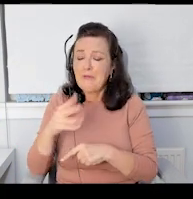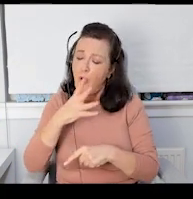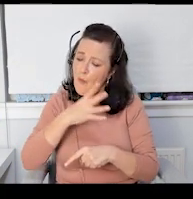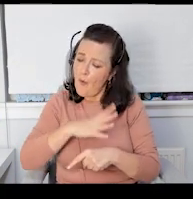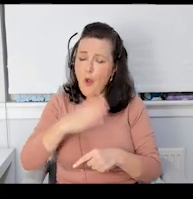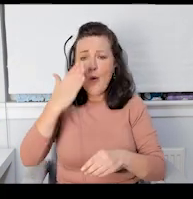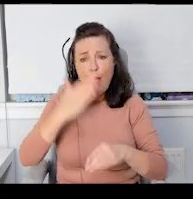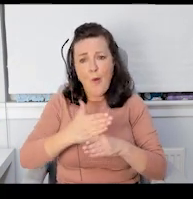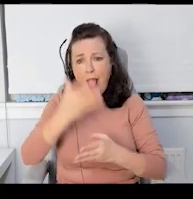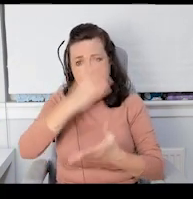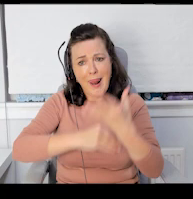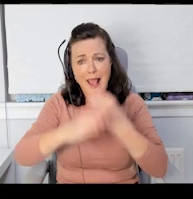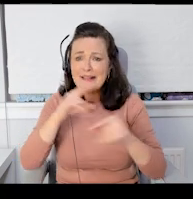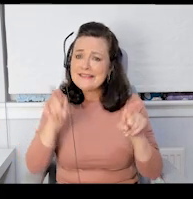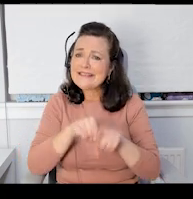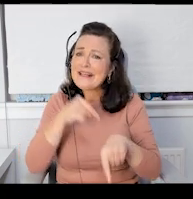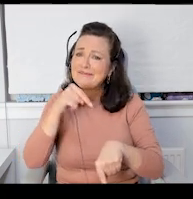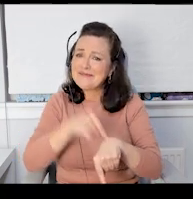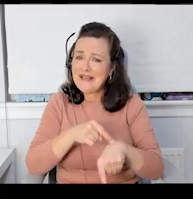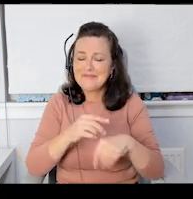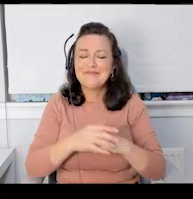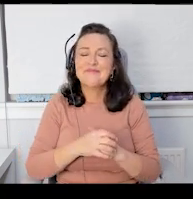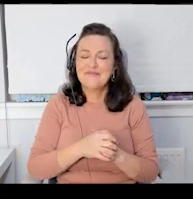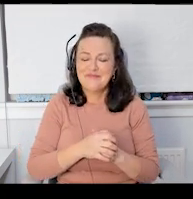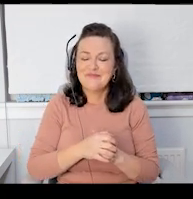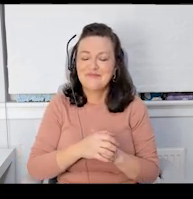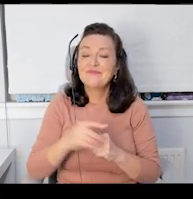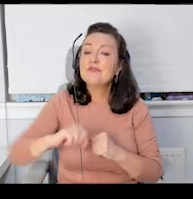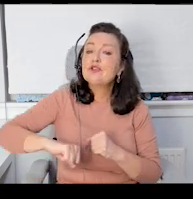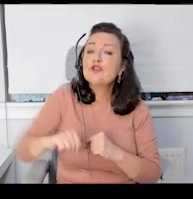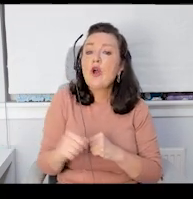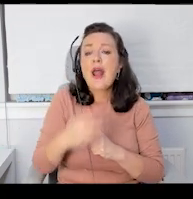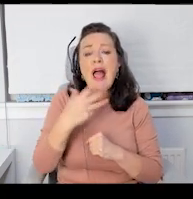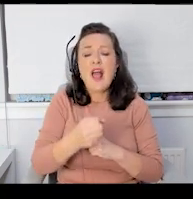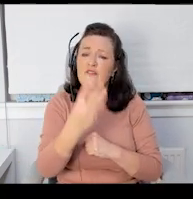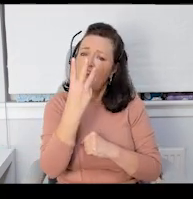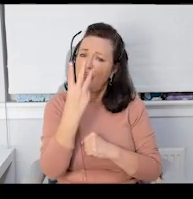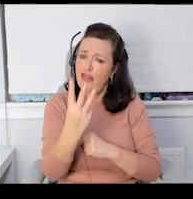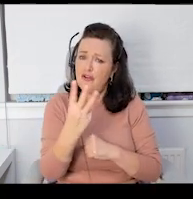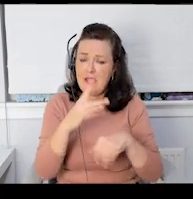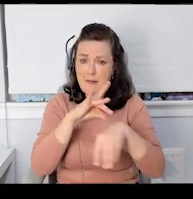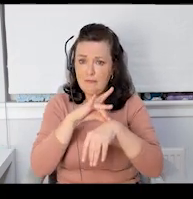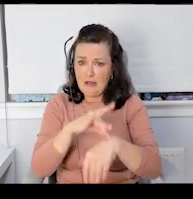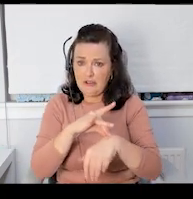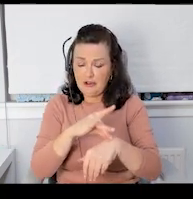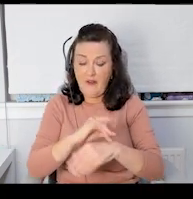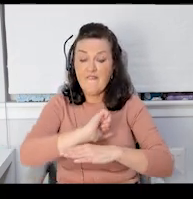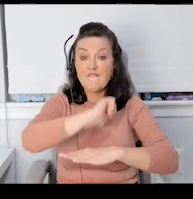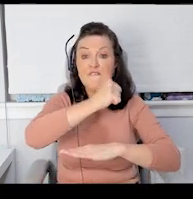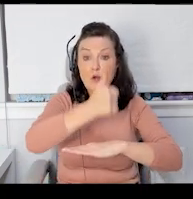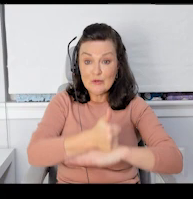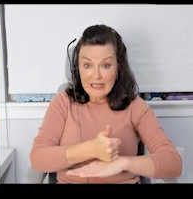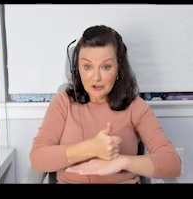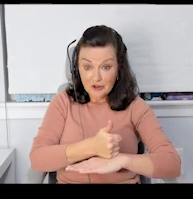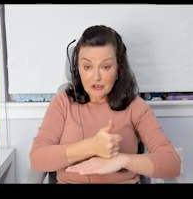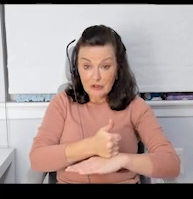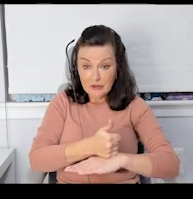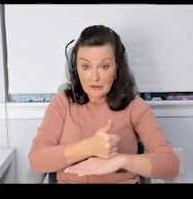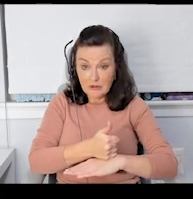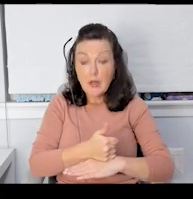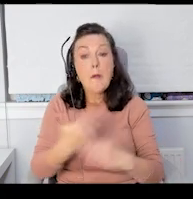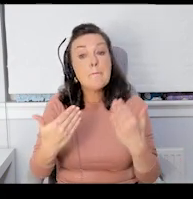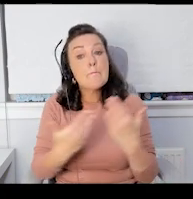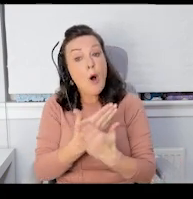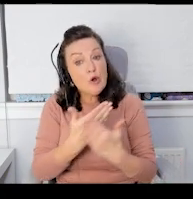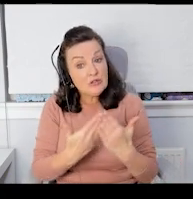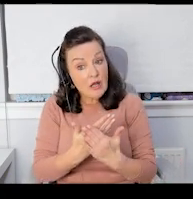So in Scotland, there are three types of apprenticeships available: foundation, modern and graduate apprenticeships. And in this session,